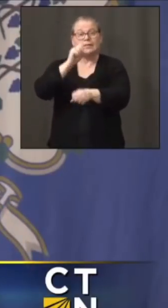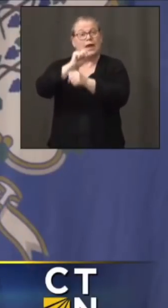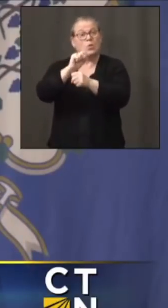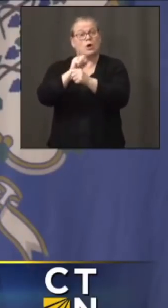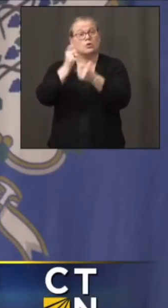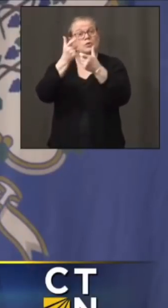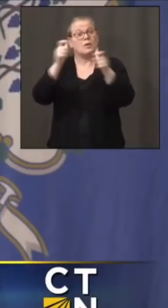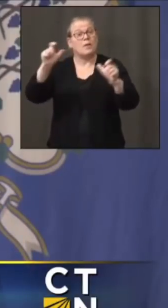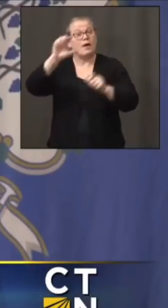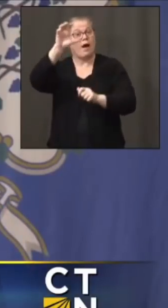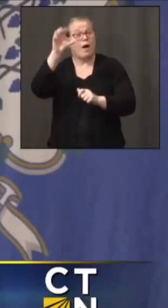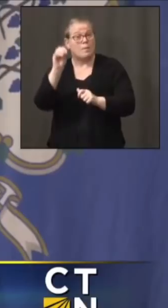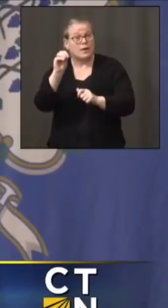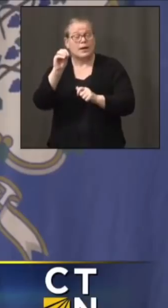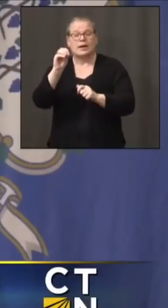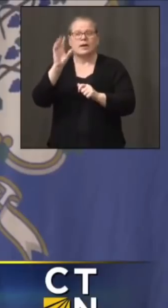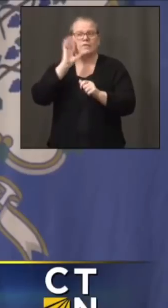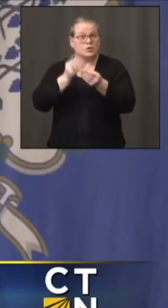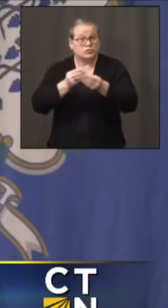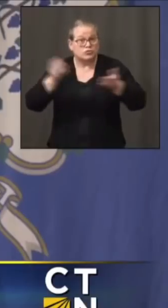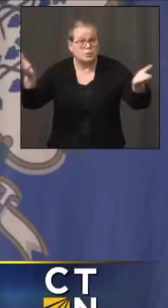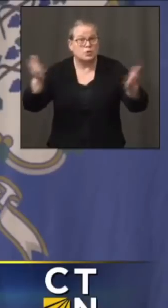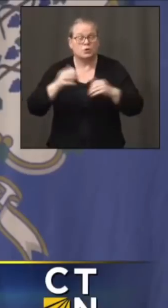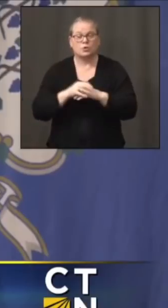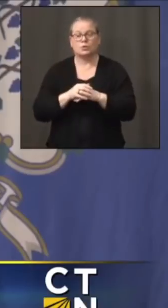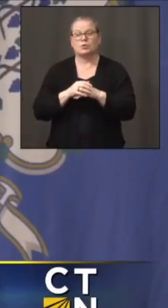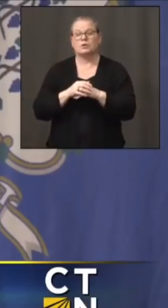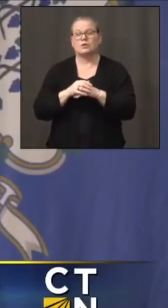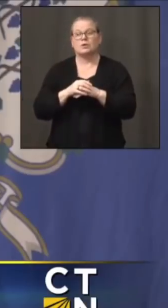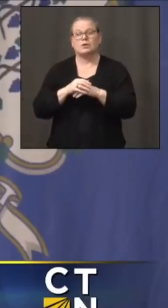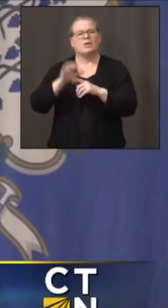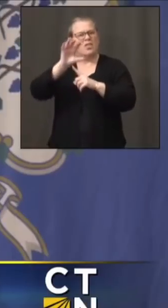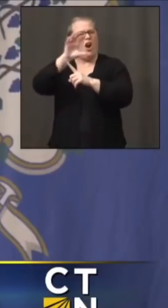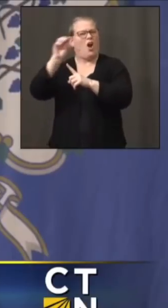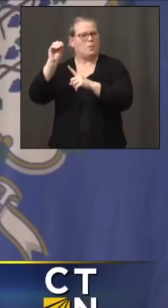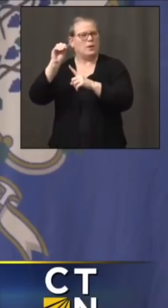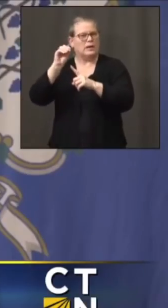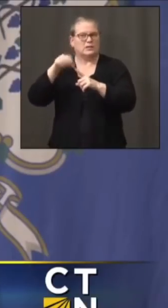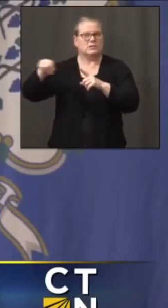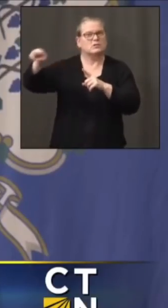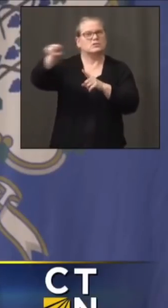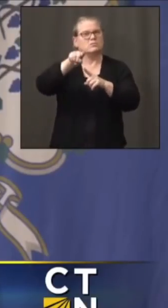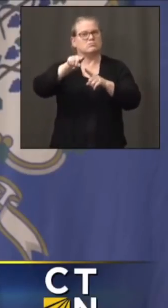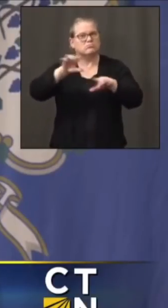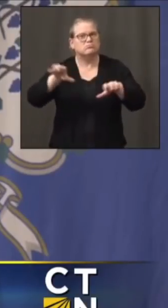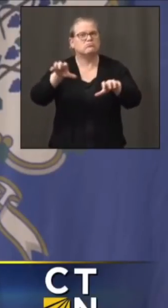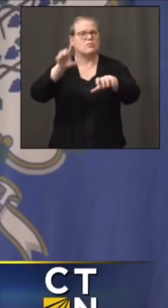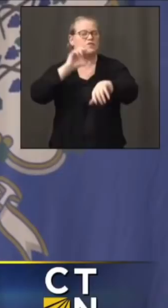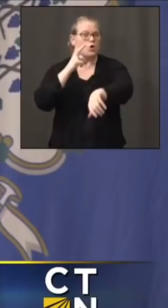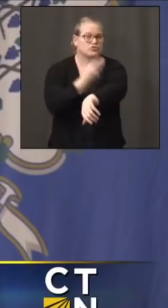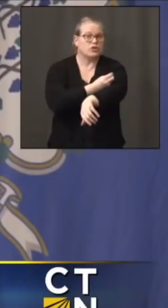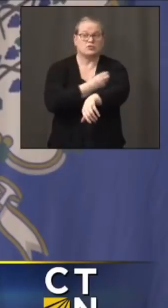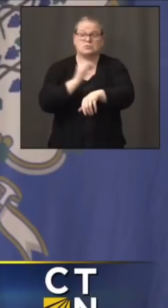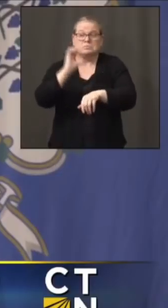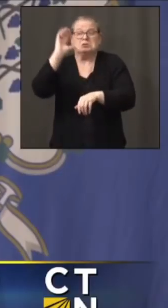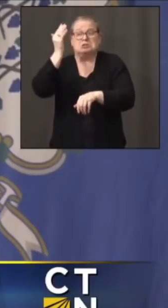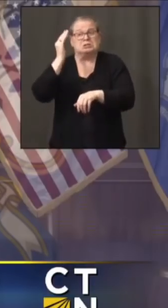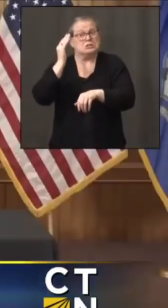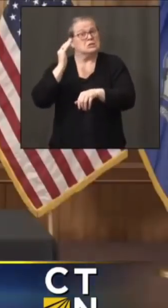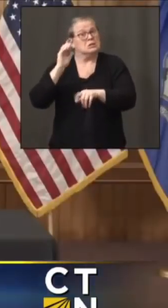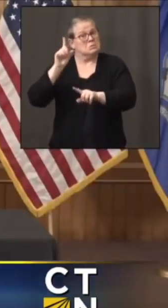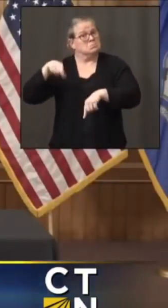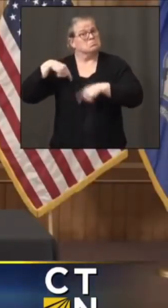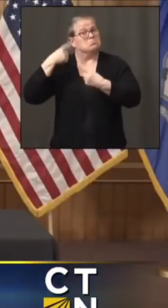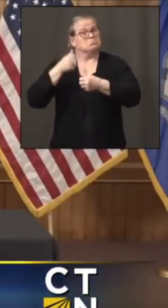the pharmacy companies who are doing a lot of the injection work. So I think so far, so good.